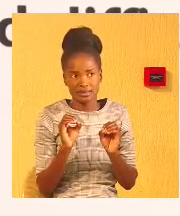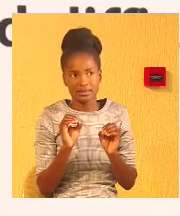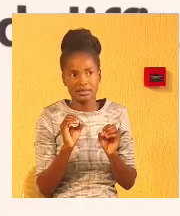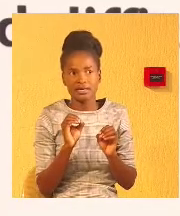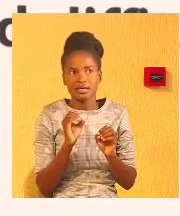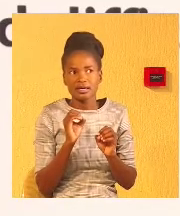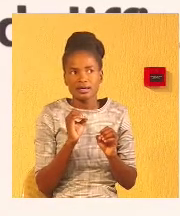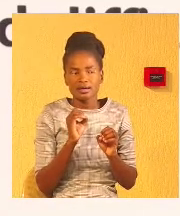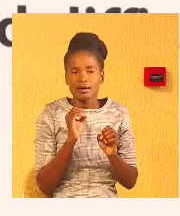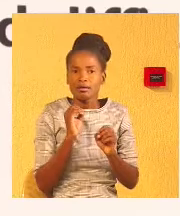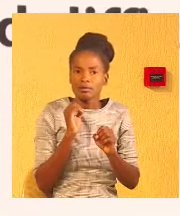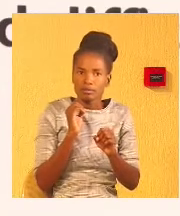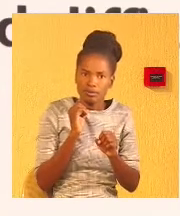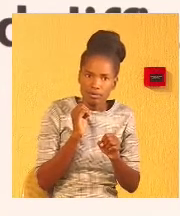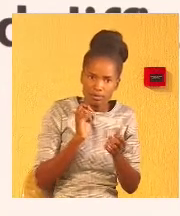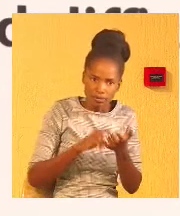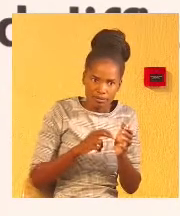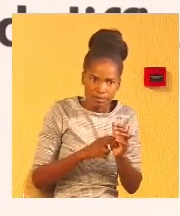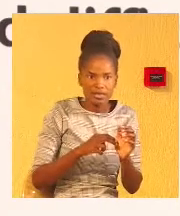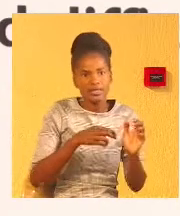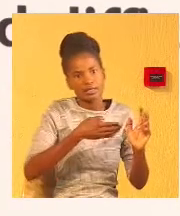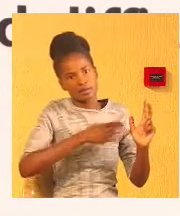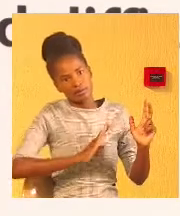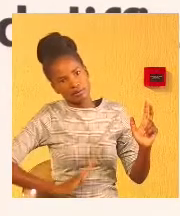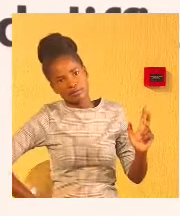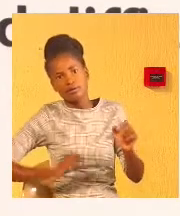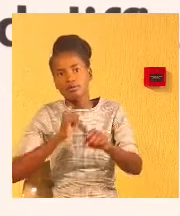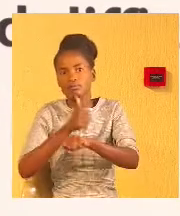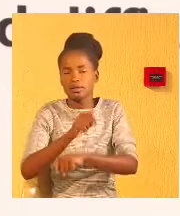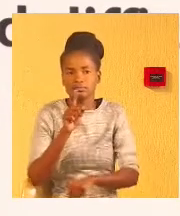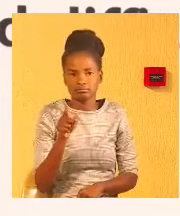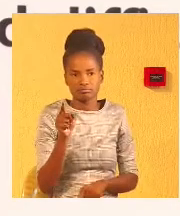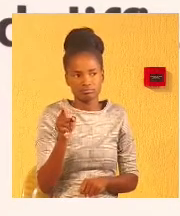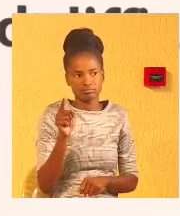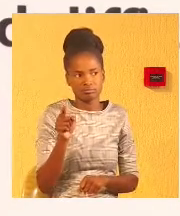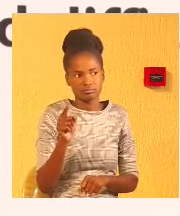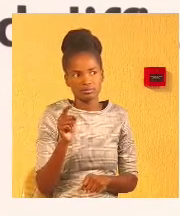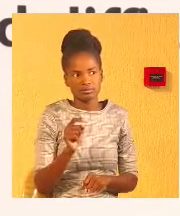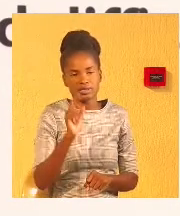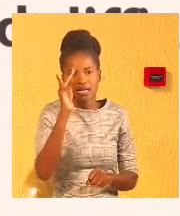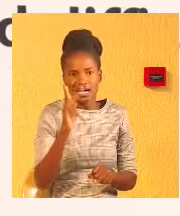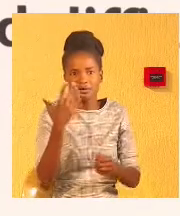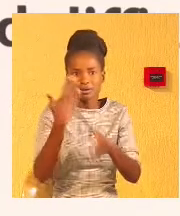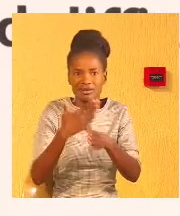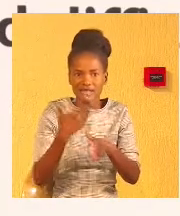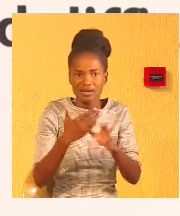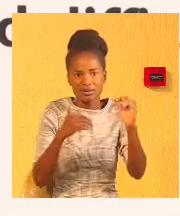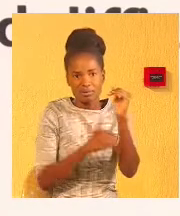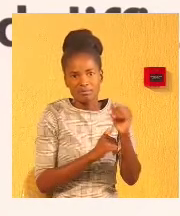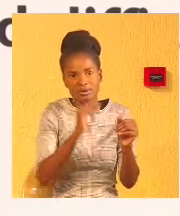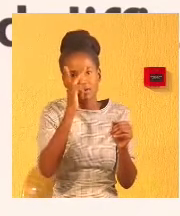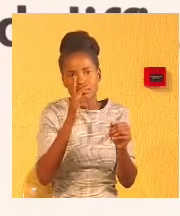of us, the administrators, the functionaries, the technocrats that are supposed to put that